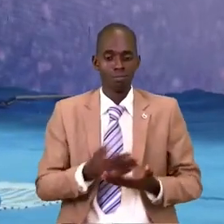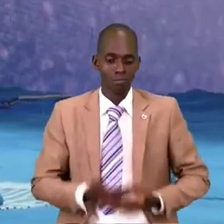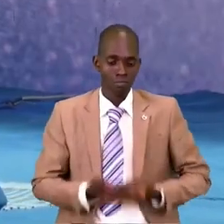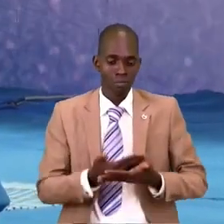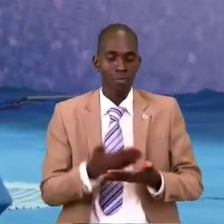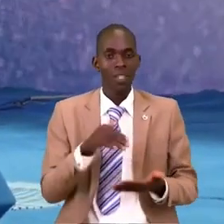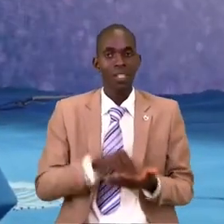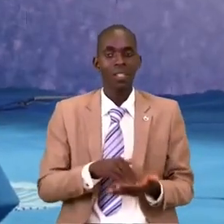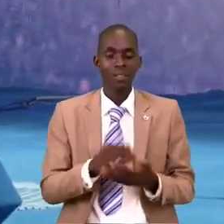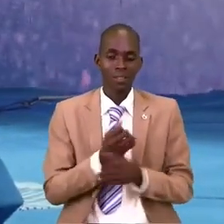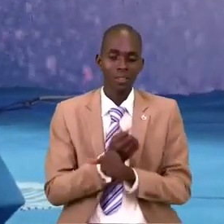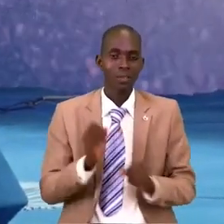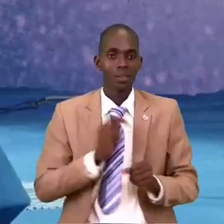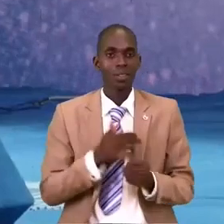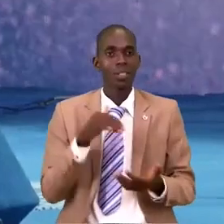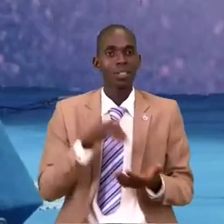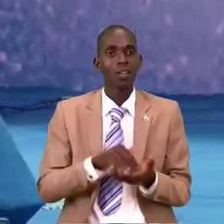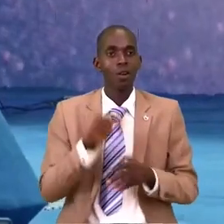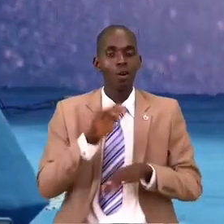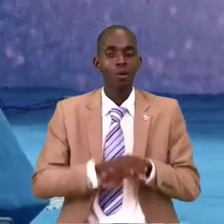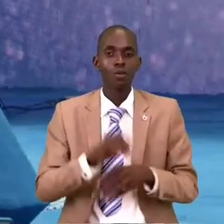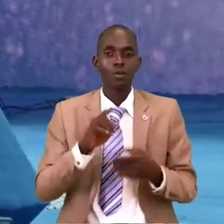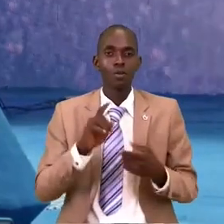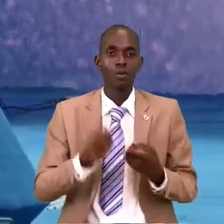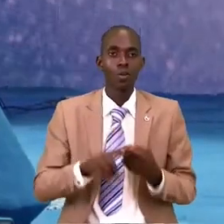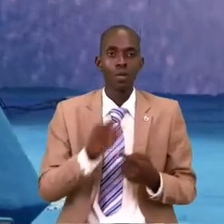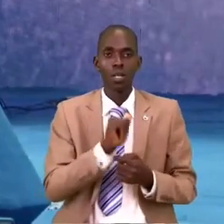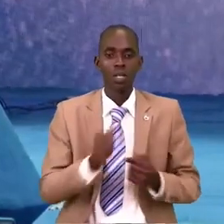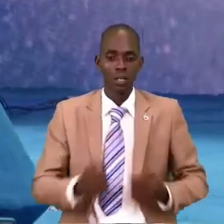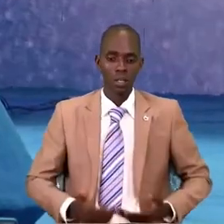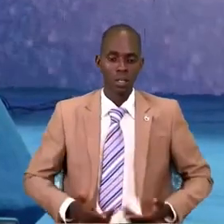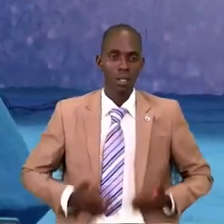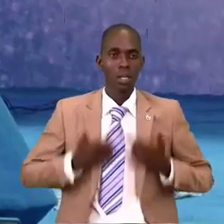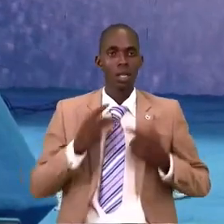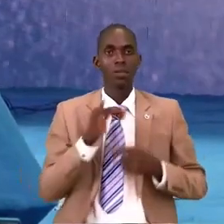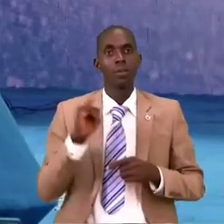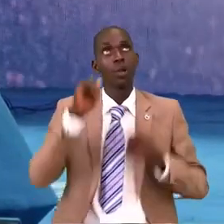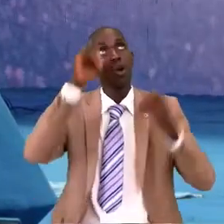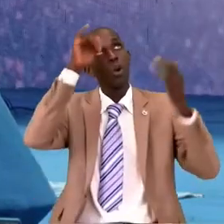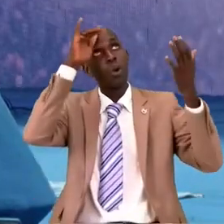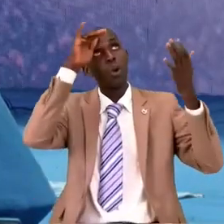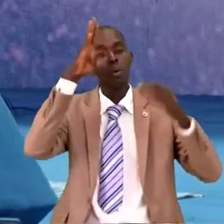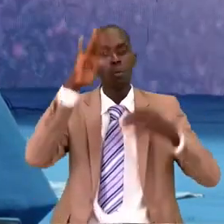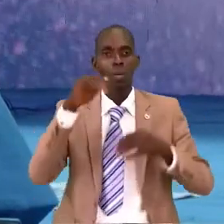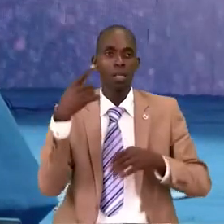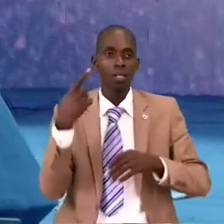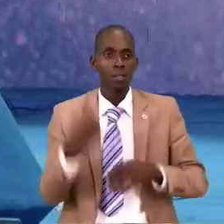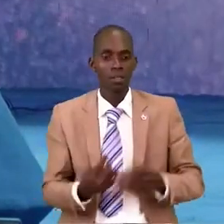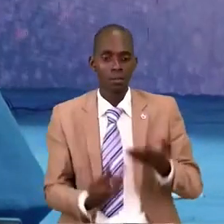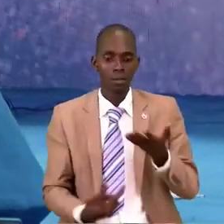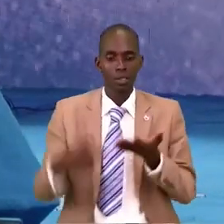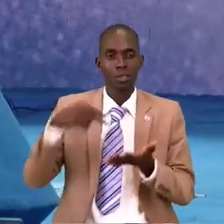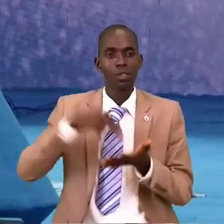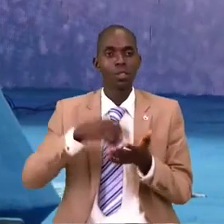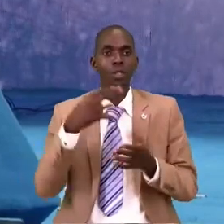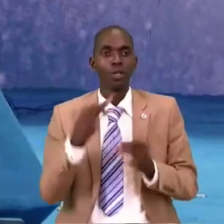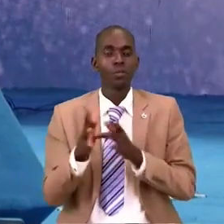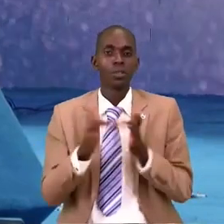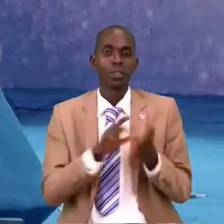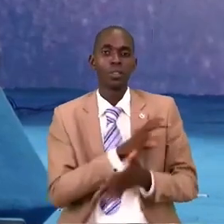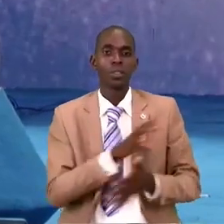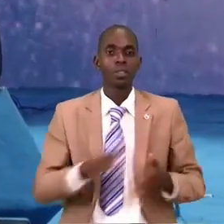resurrection of Jesus Christ from the dead. And then in verse 4, it says, to an